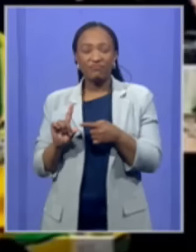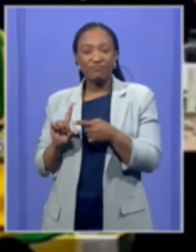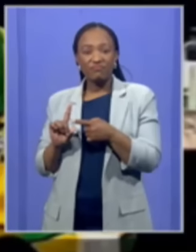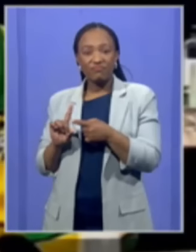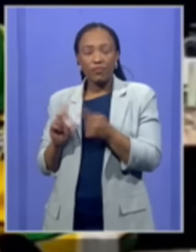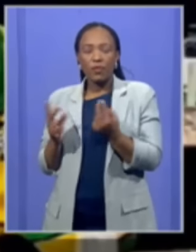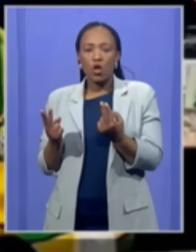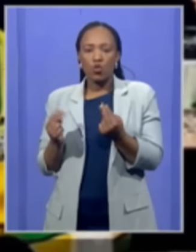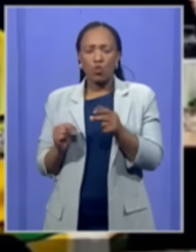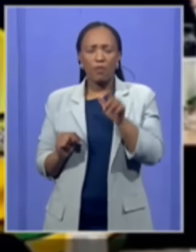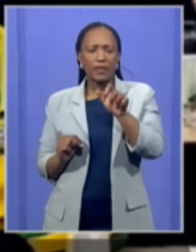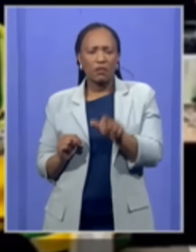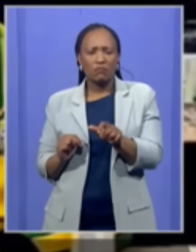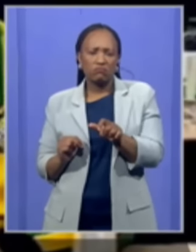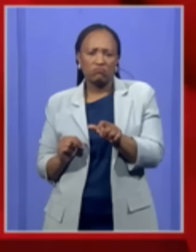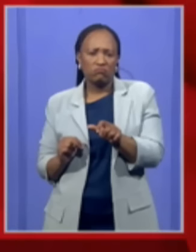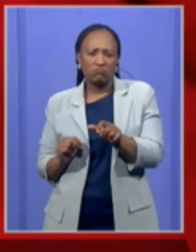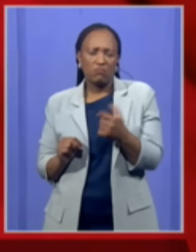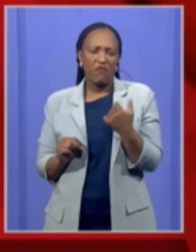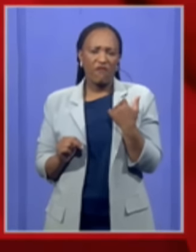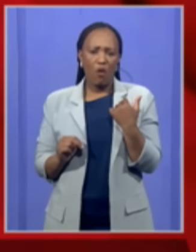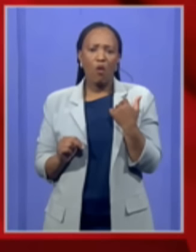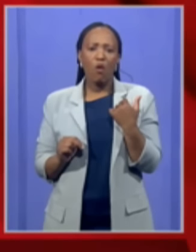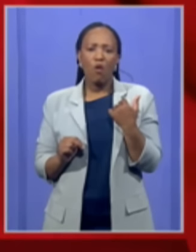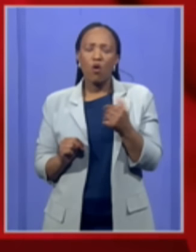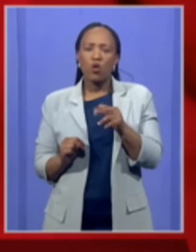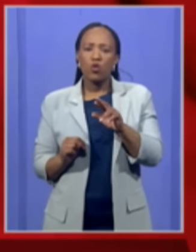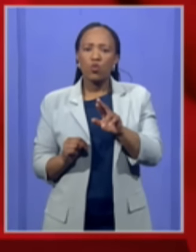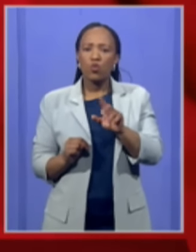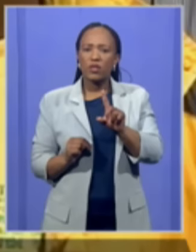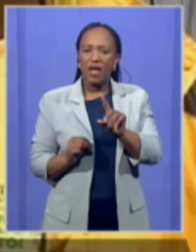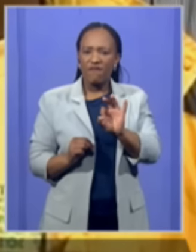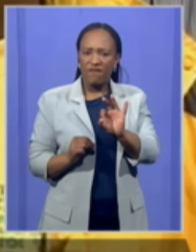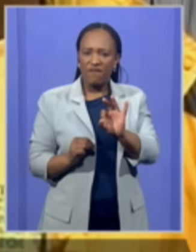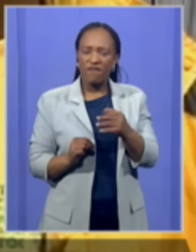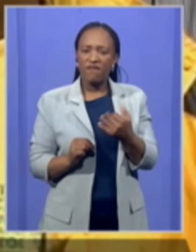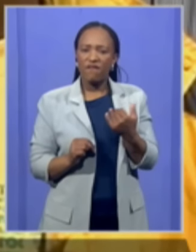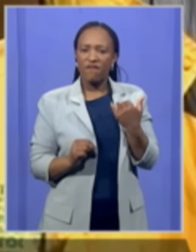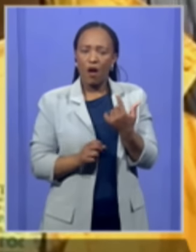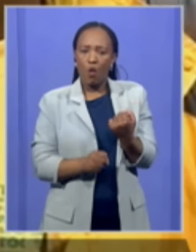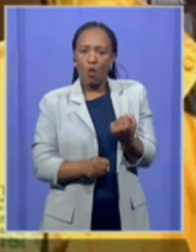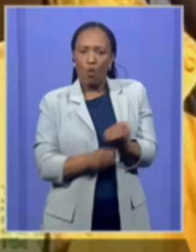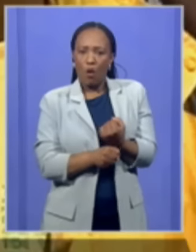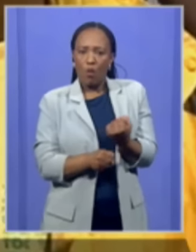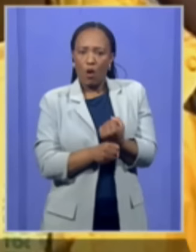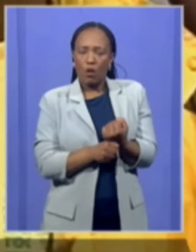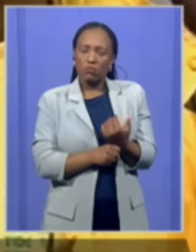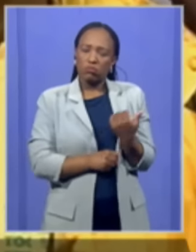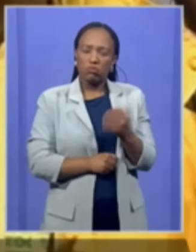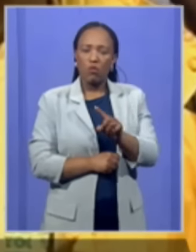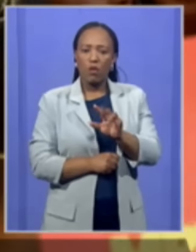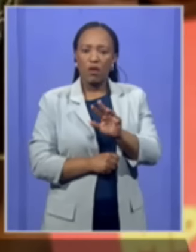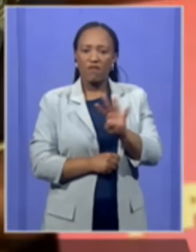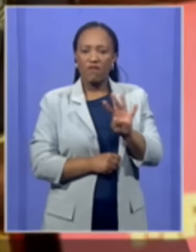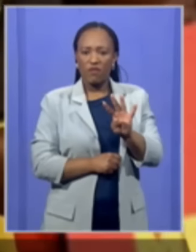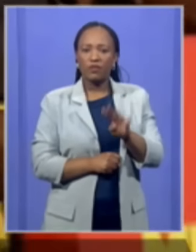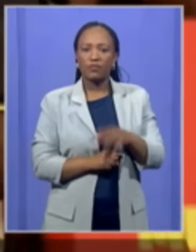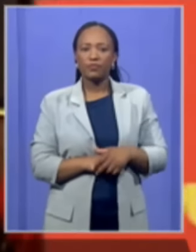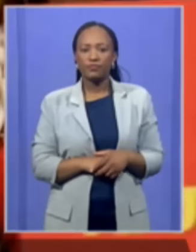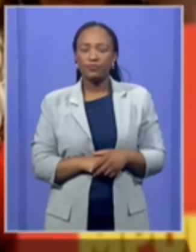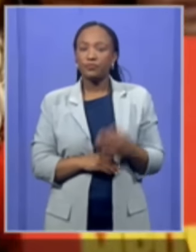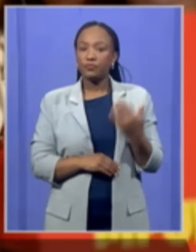sa United Democratic Front le ho sebetsa ho ANC le SACP ho tloha ka 1994. View of politics. Ikile ya ba letona la polokeho le